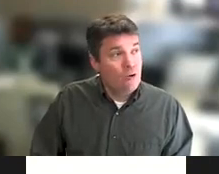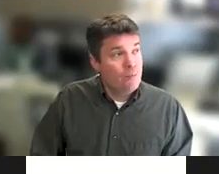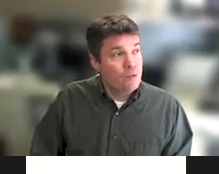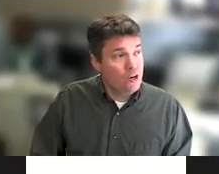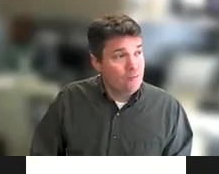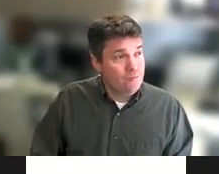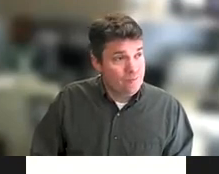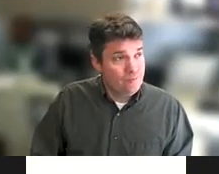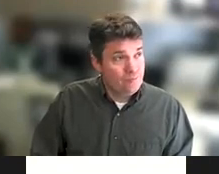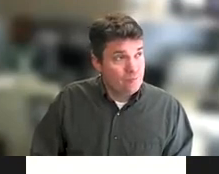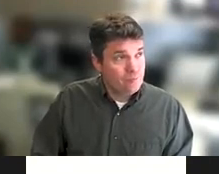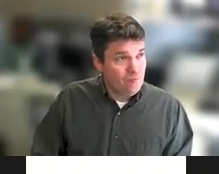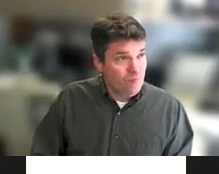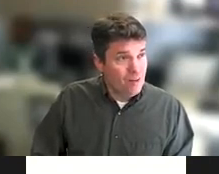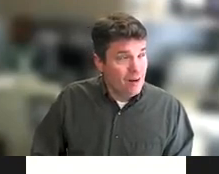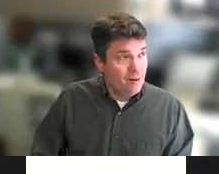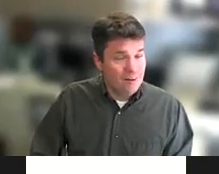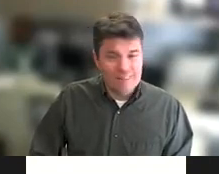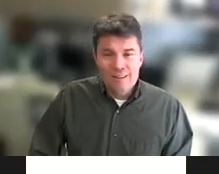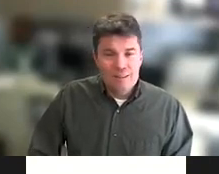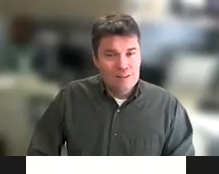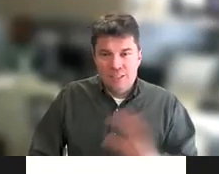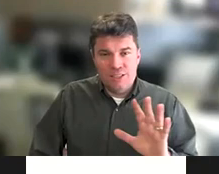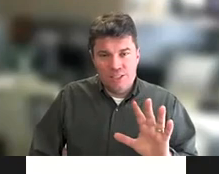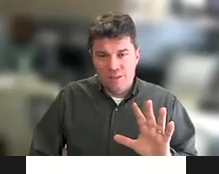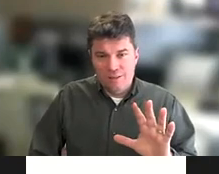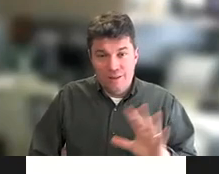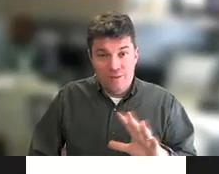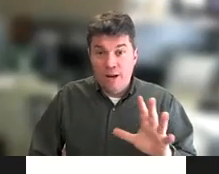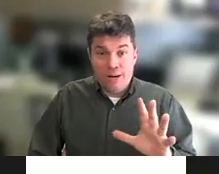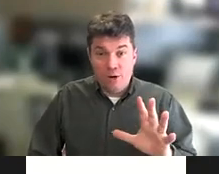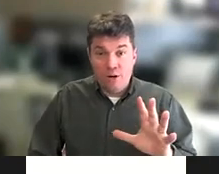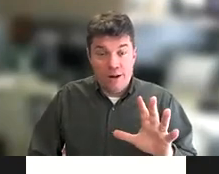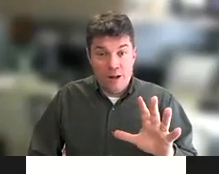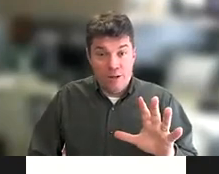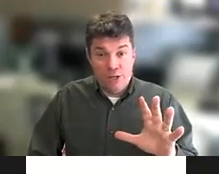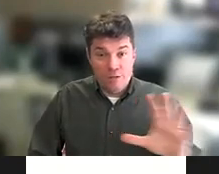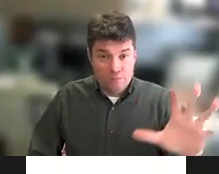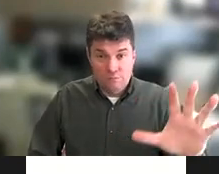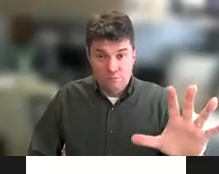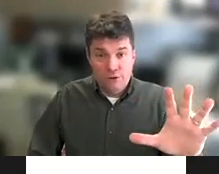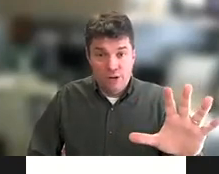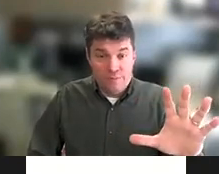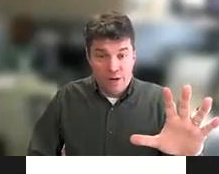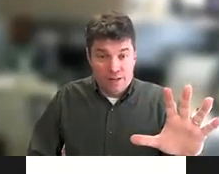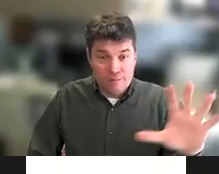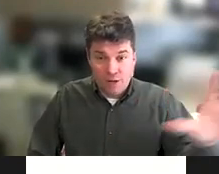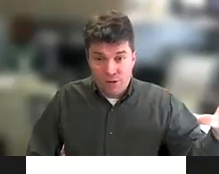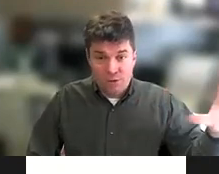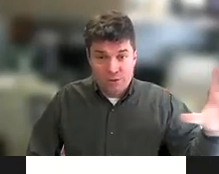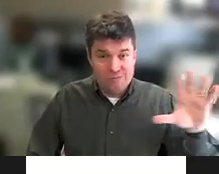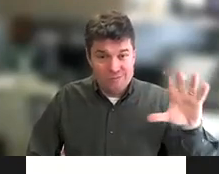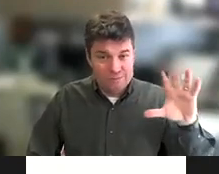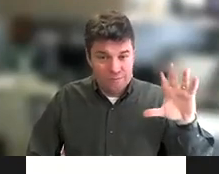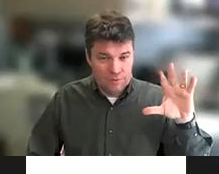is an audiogram chart. And this is if you're an expert in audiology, forgive me, because